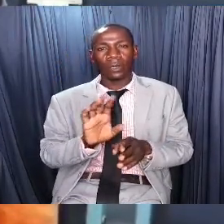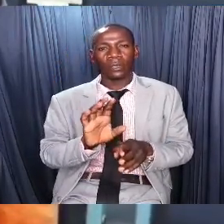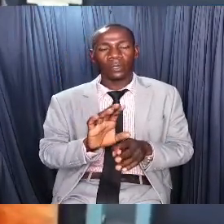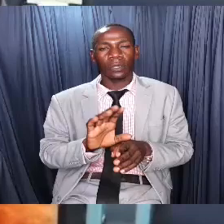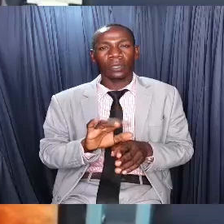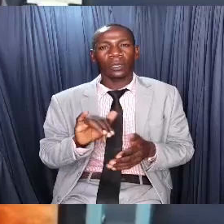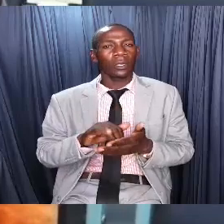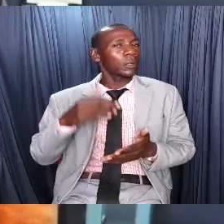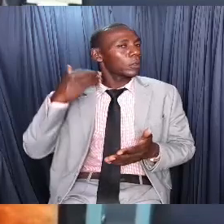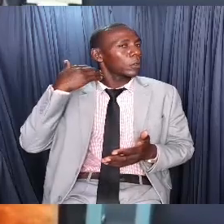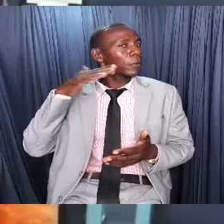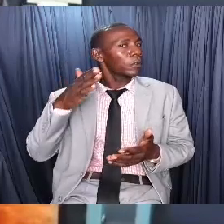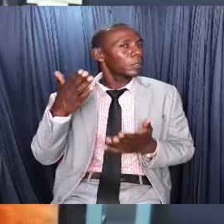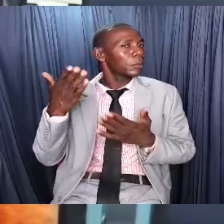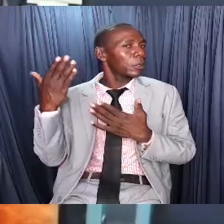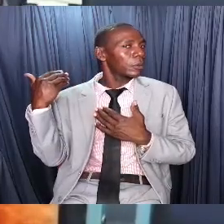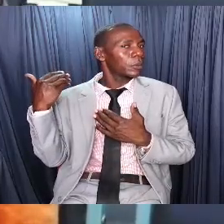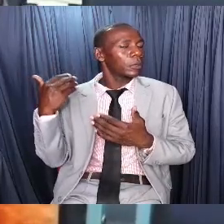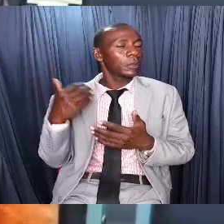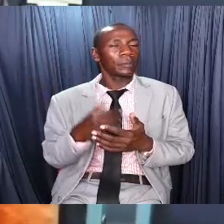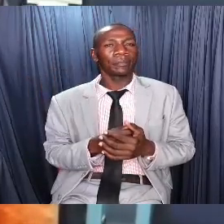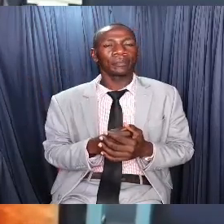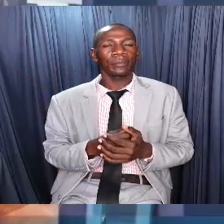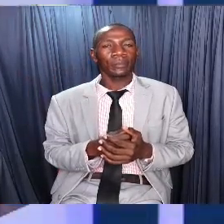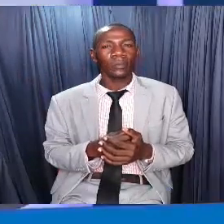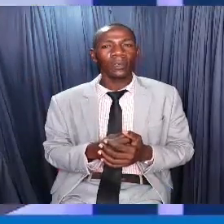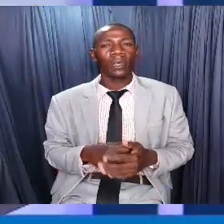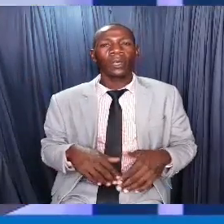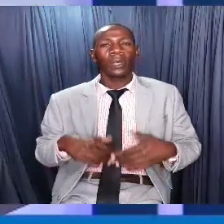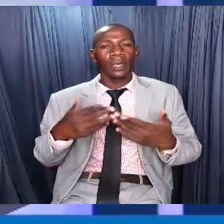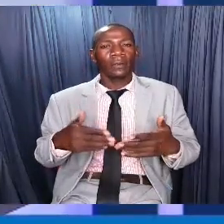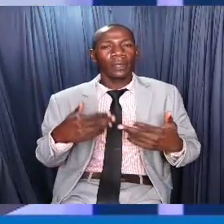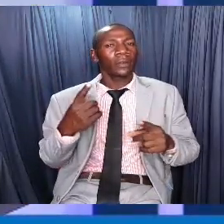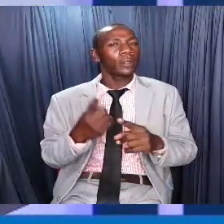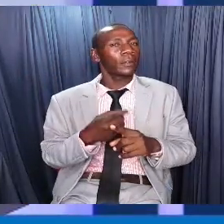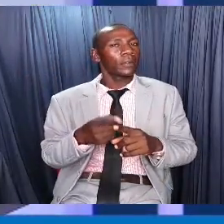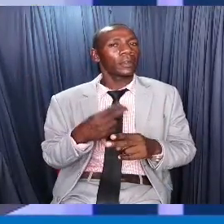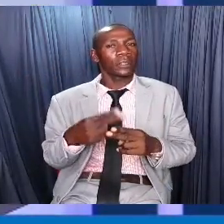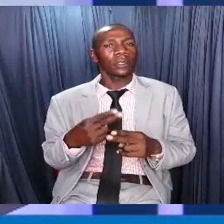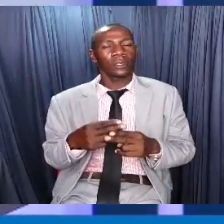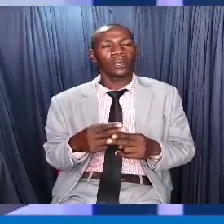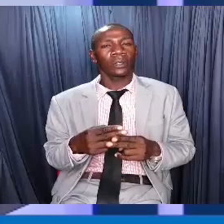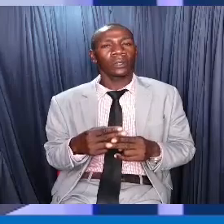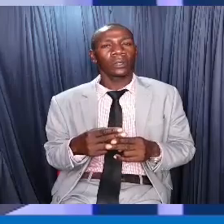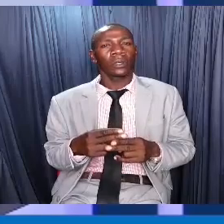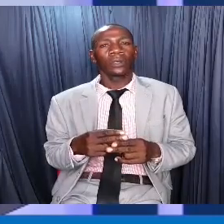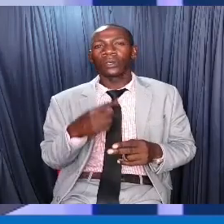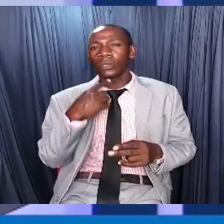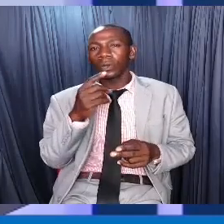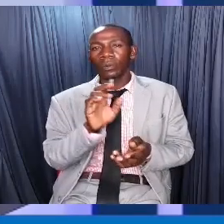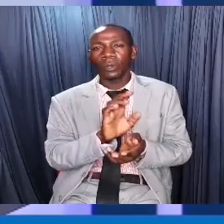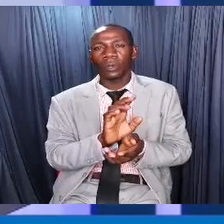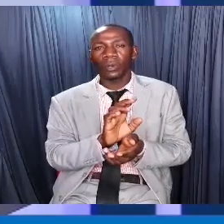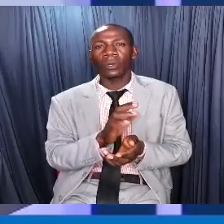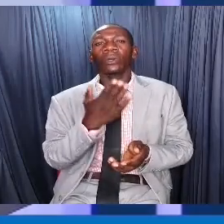that was spoken ill of. Uliyonikataa. That you rejected. Wamebandika majina ya kila aina. They've named all kind of names. Walimwambia Paulo, they told